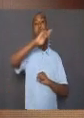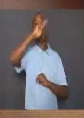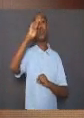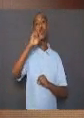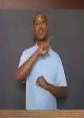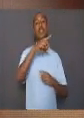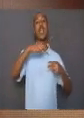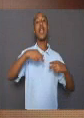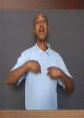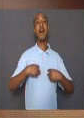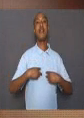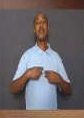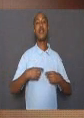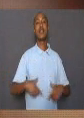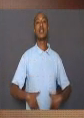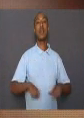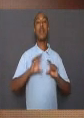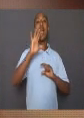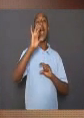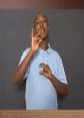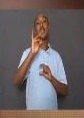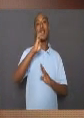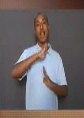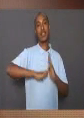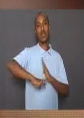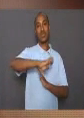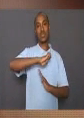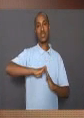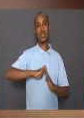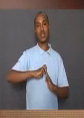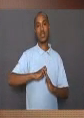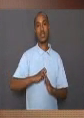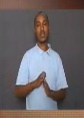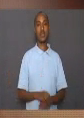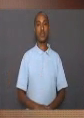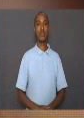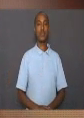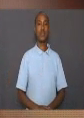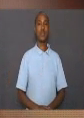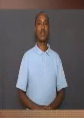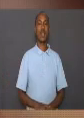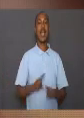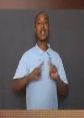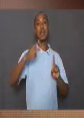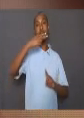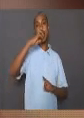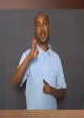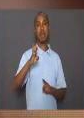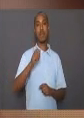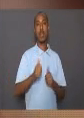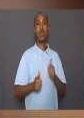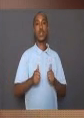have stable octets of electrons, except for helium, which has a